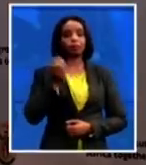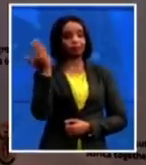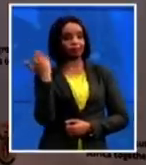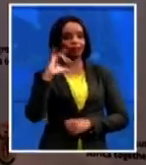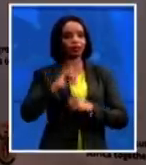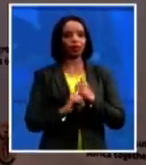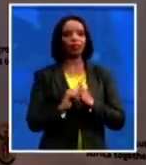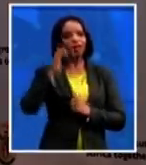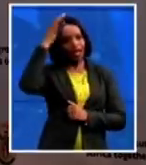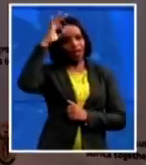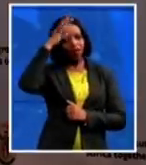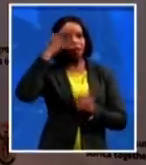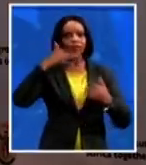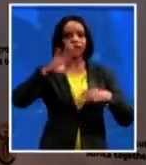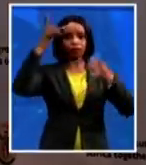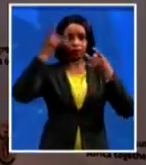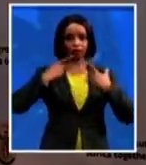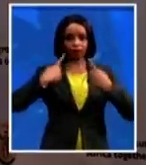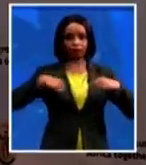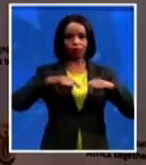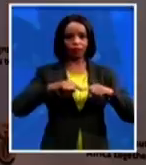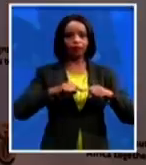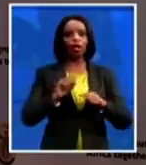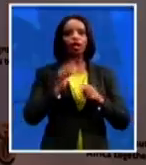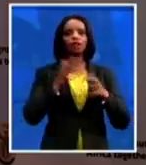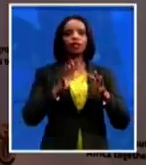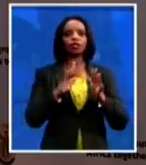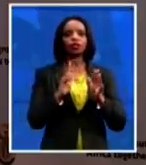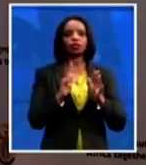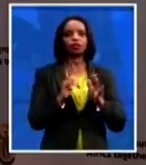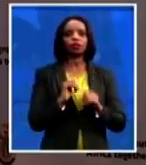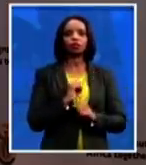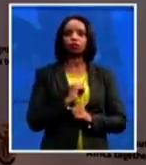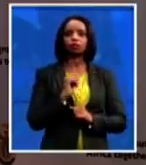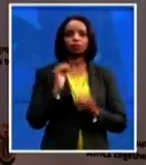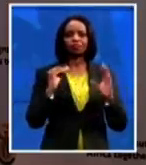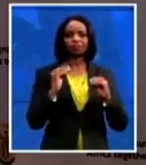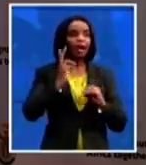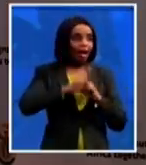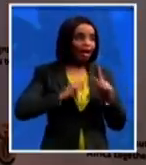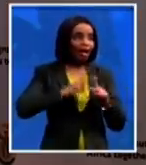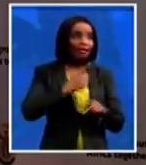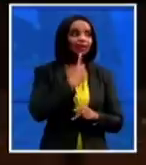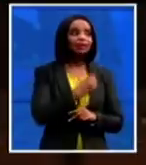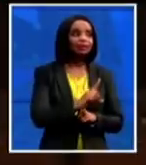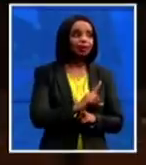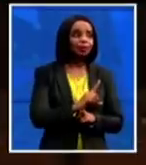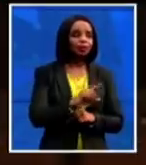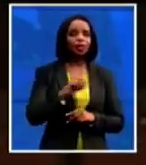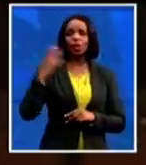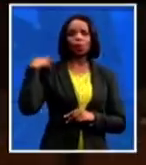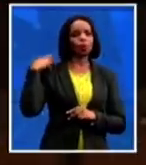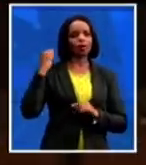regulation. You just So- say, okay. Minister didn't hear you. Khomolemo